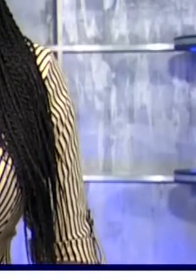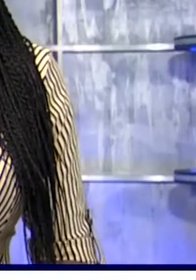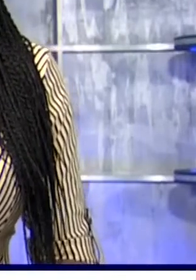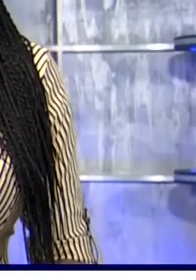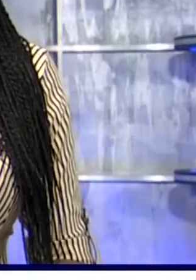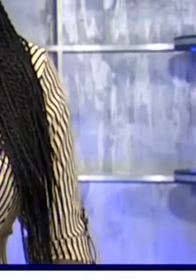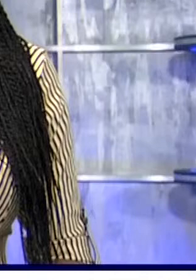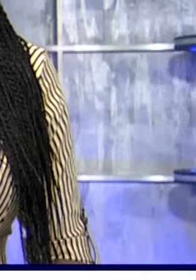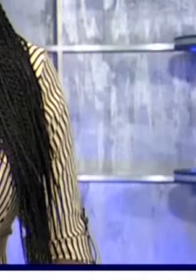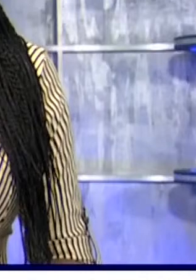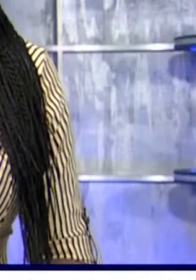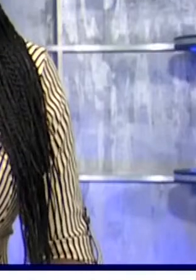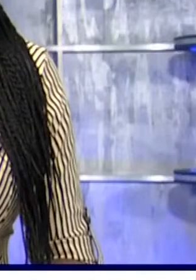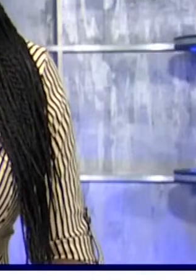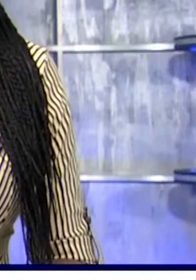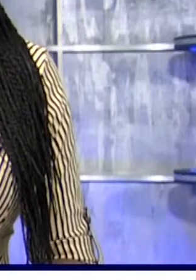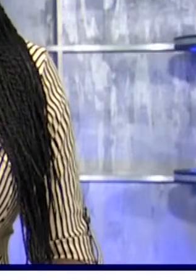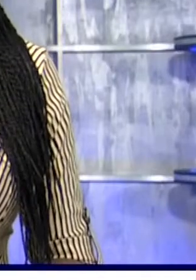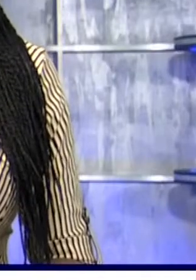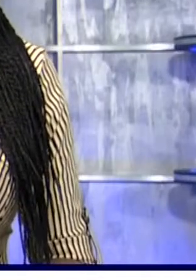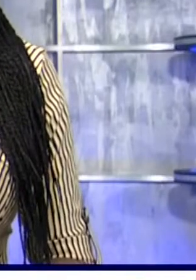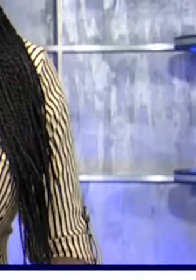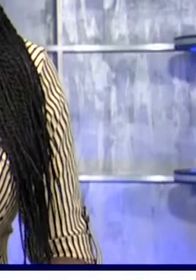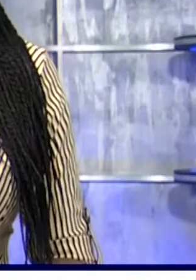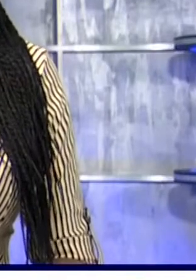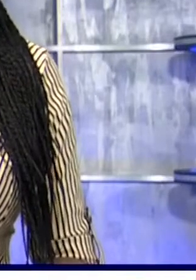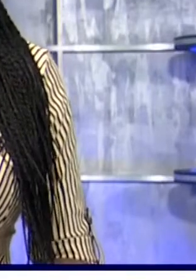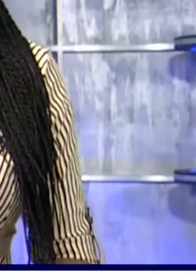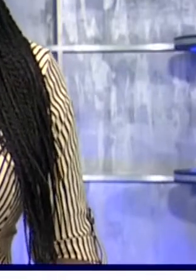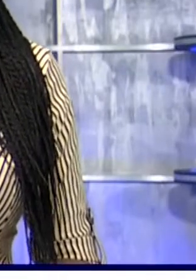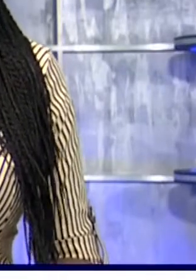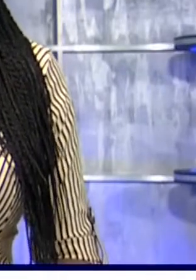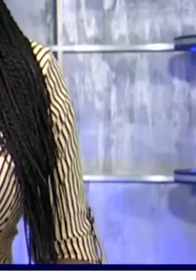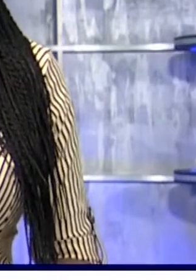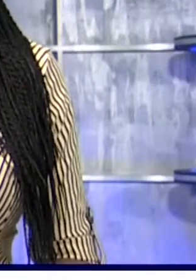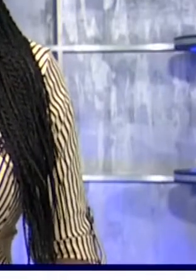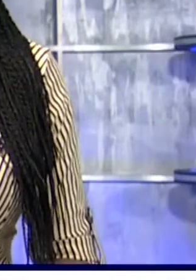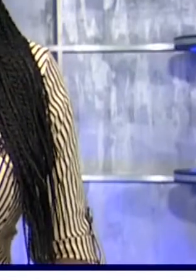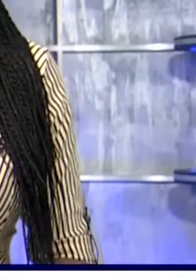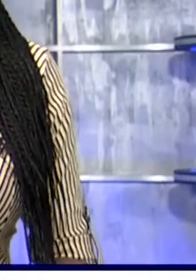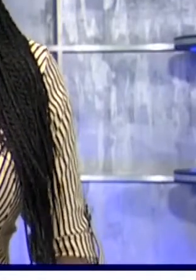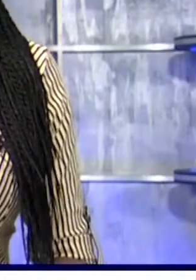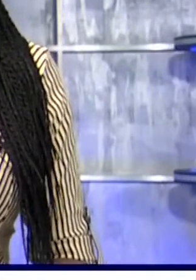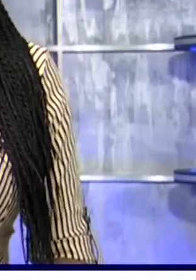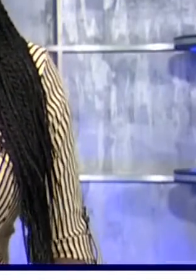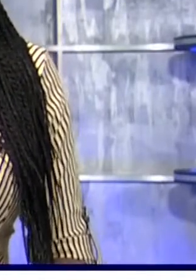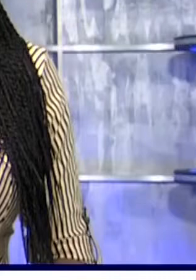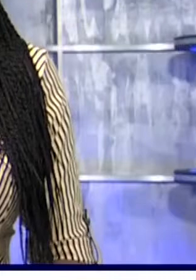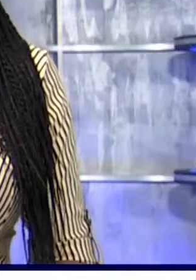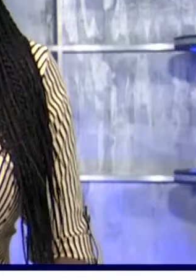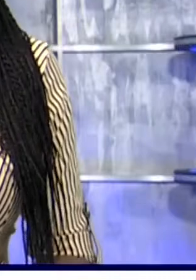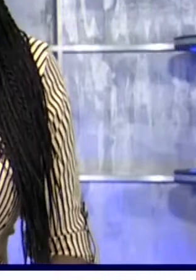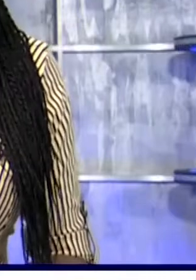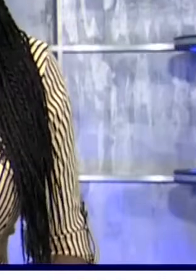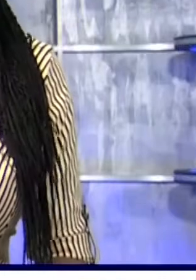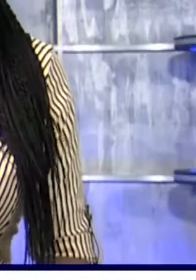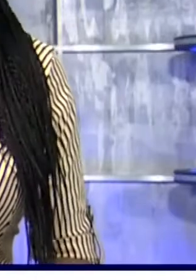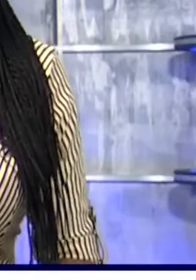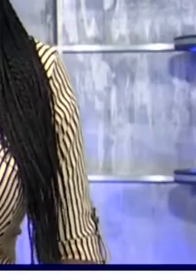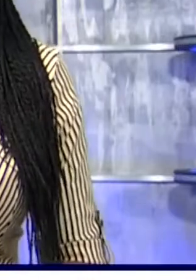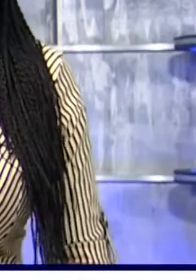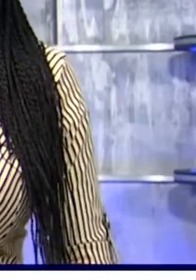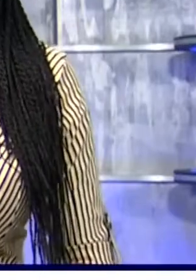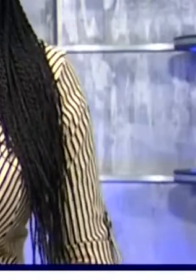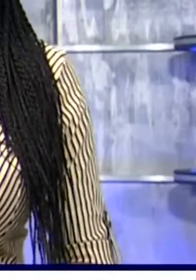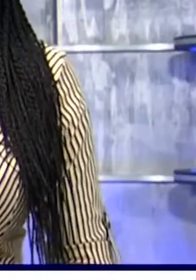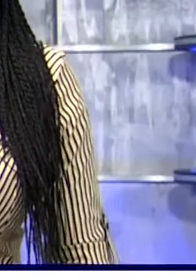customer service training. And in sports, FIFA rejects a proposal to increase the teams for the 2022 World